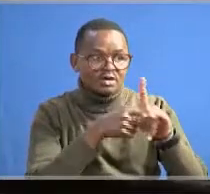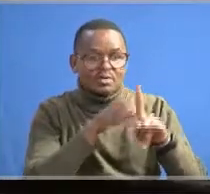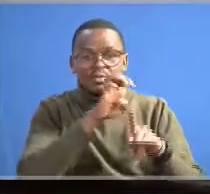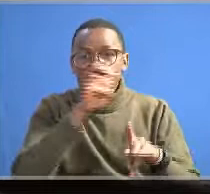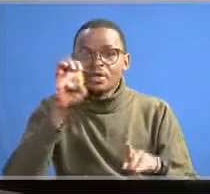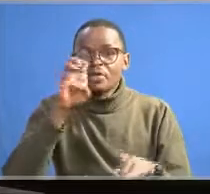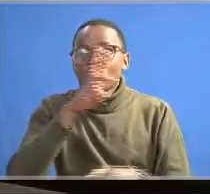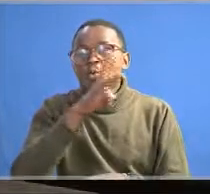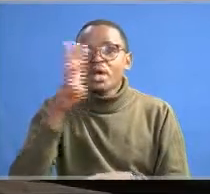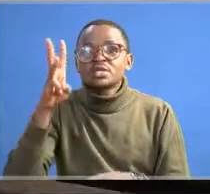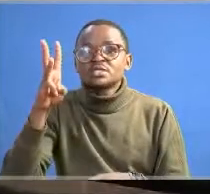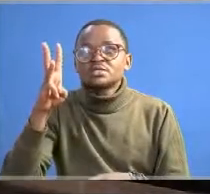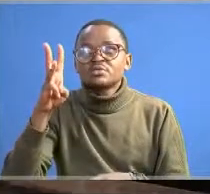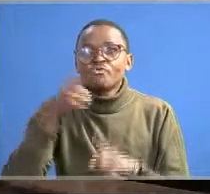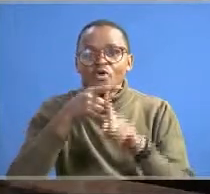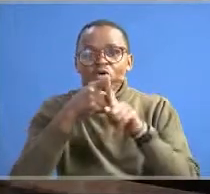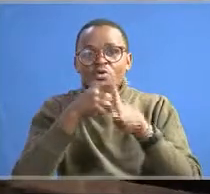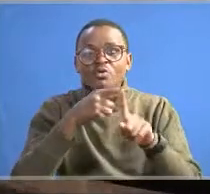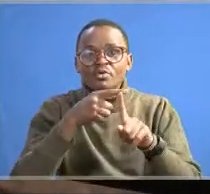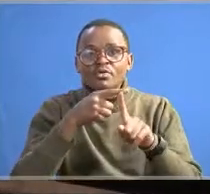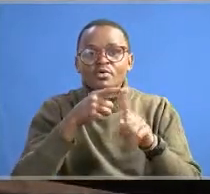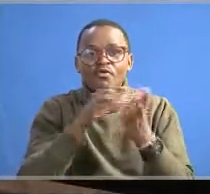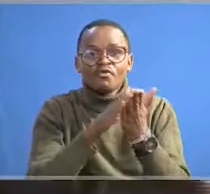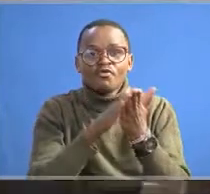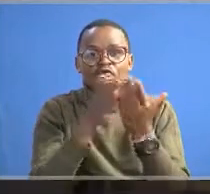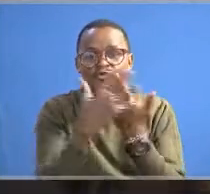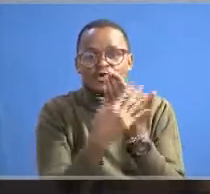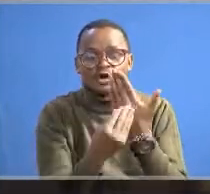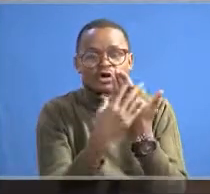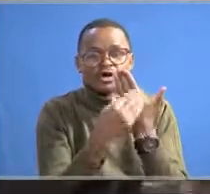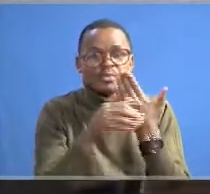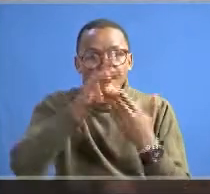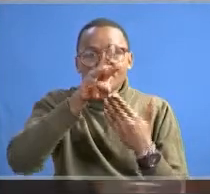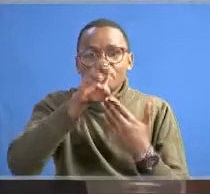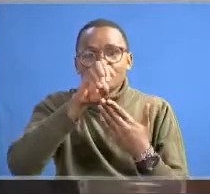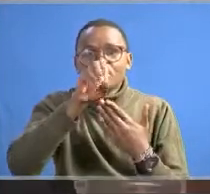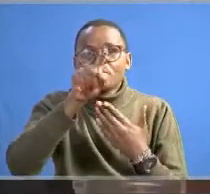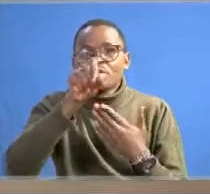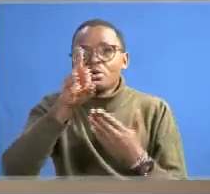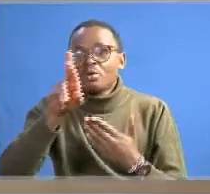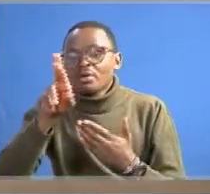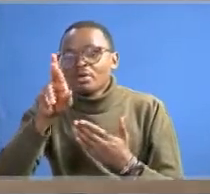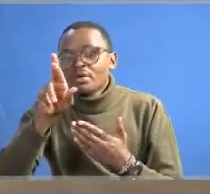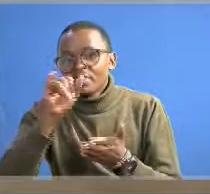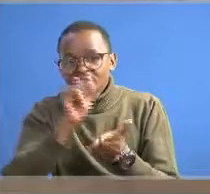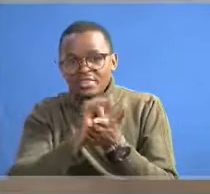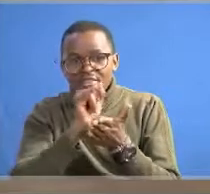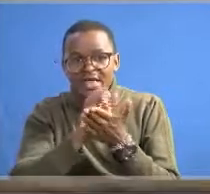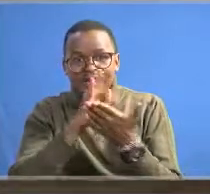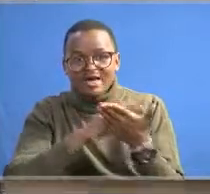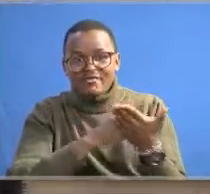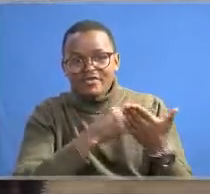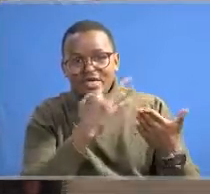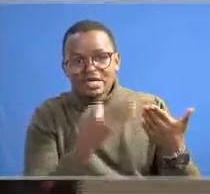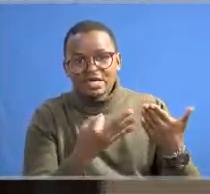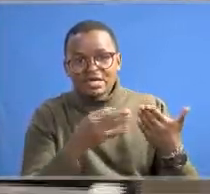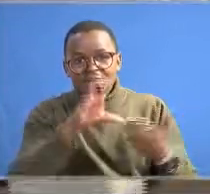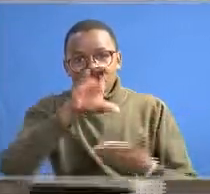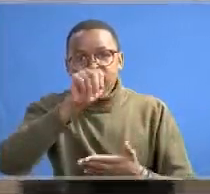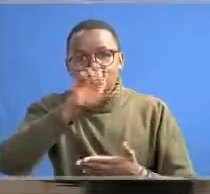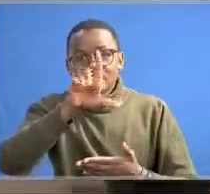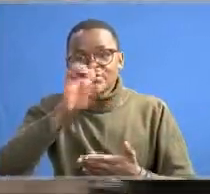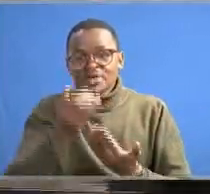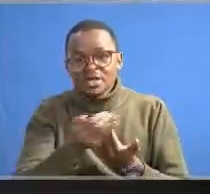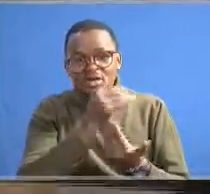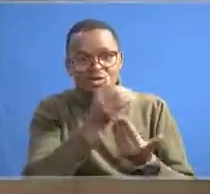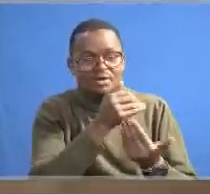e-waste. From photocopiers, the motors are from photocopiers that have failed. The cables, we collect